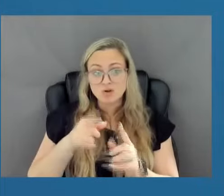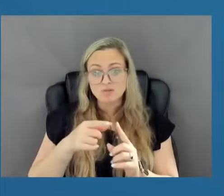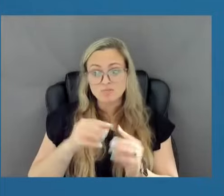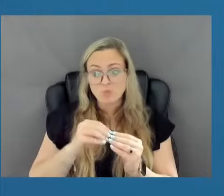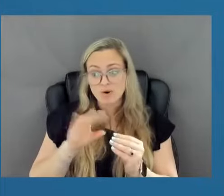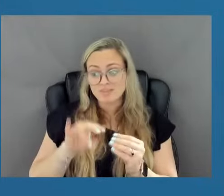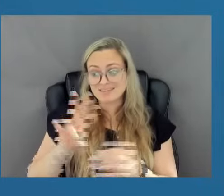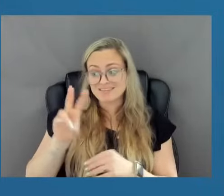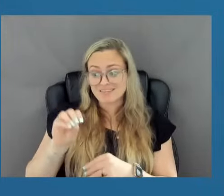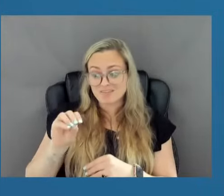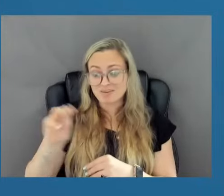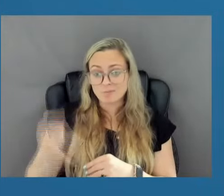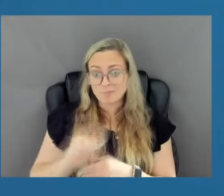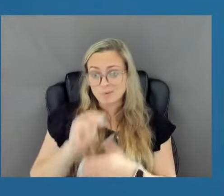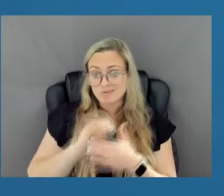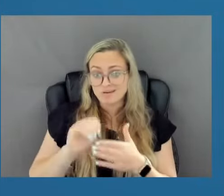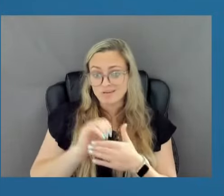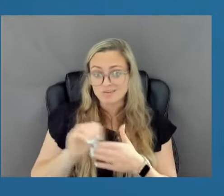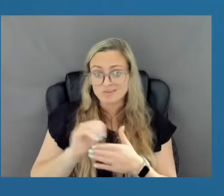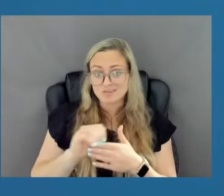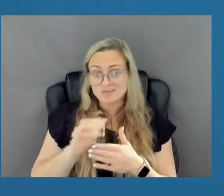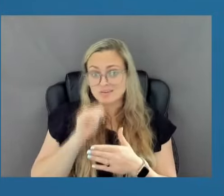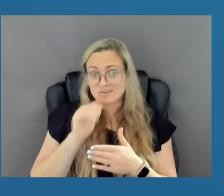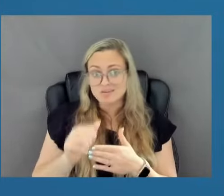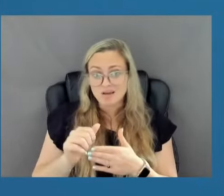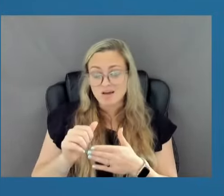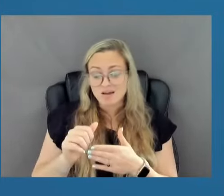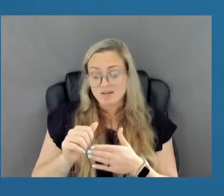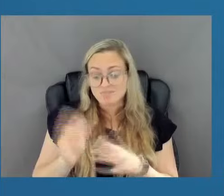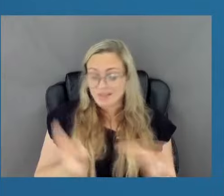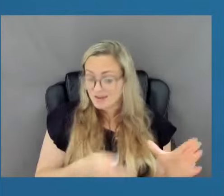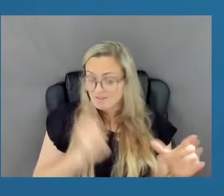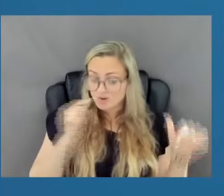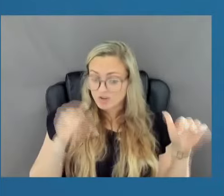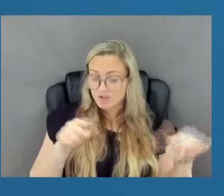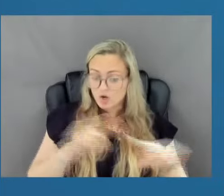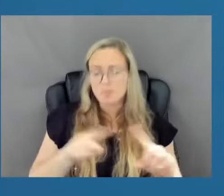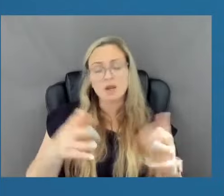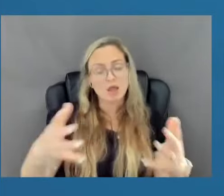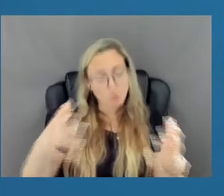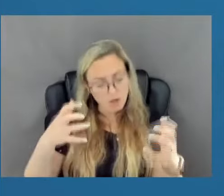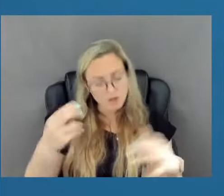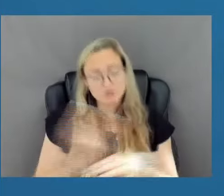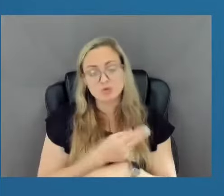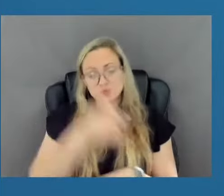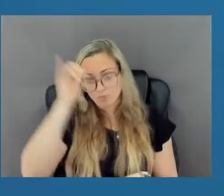million. That was money that was not necessarily coming here, that I said I want spent in Buffalo.